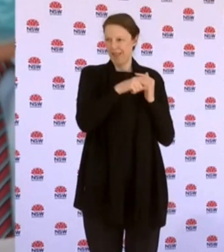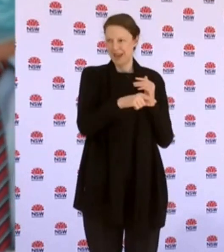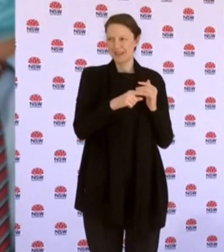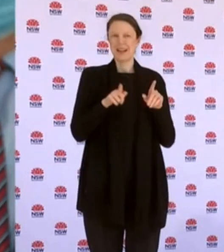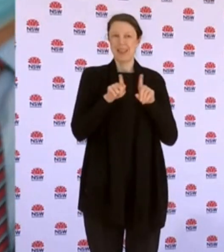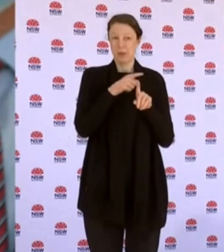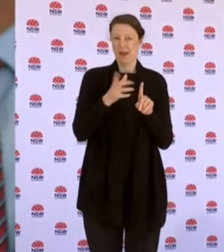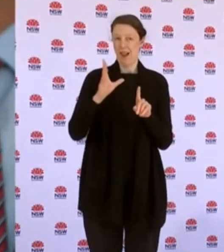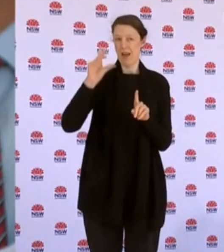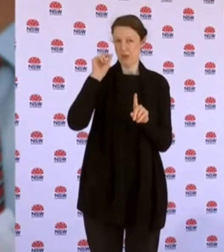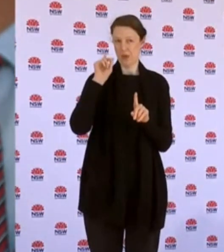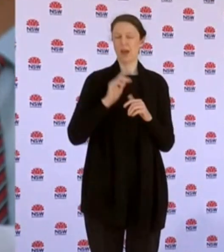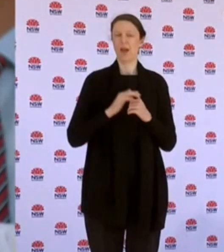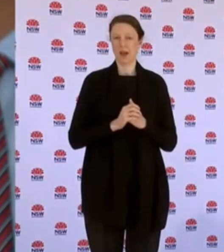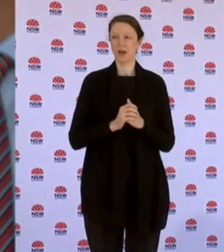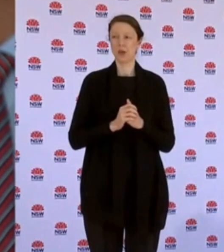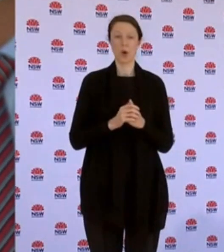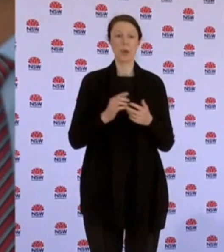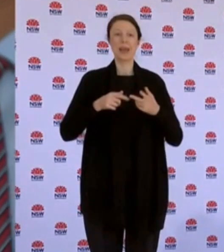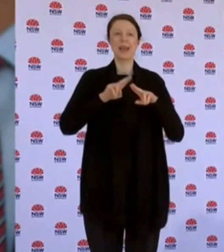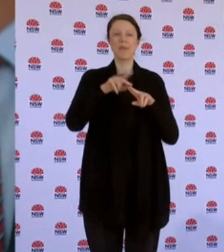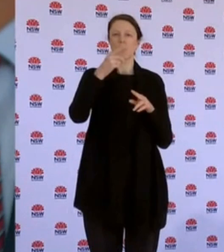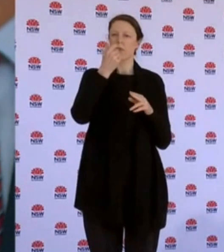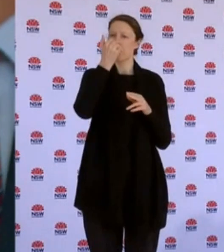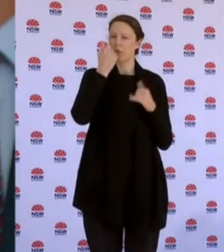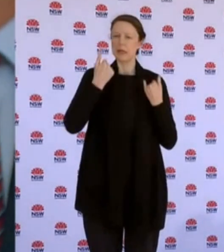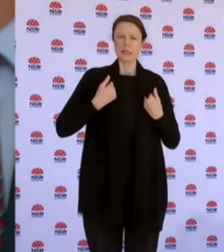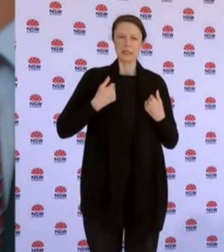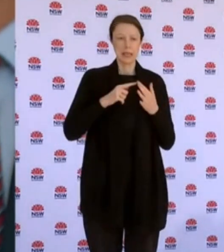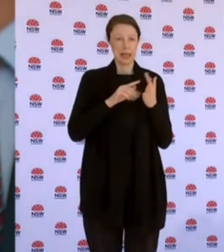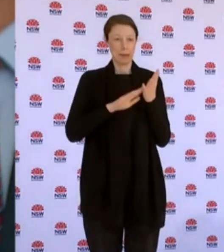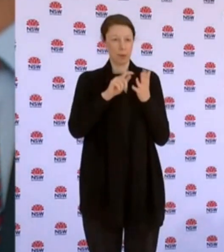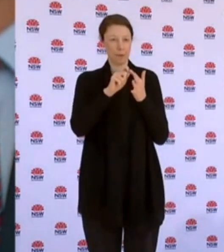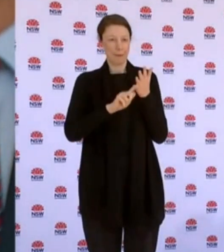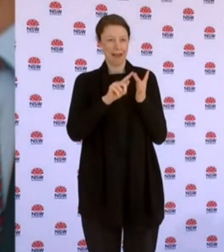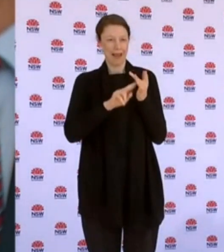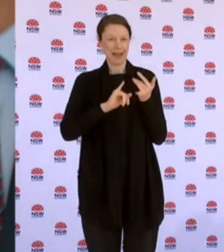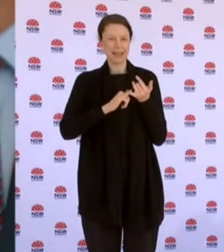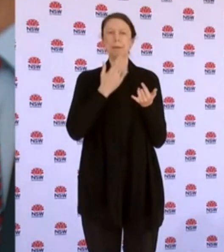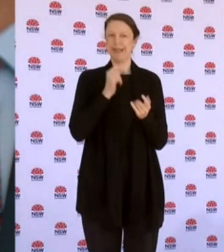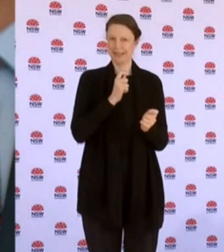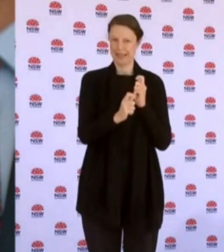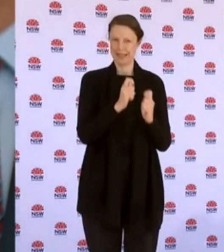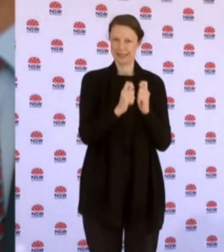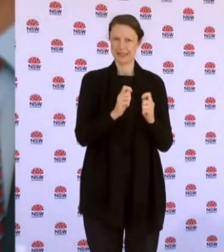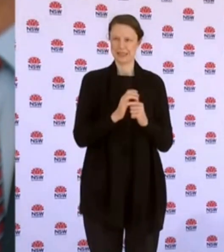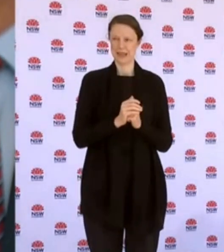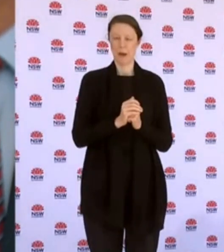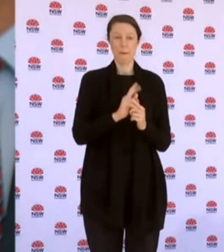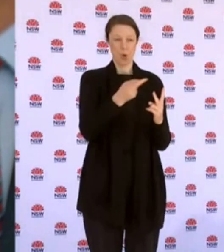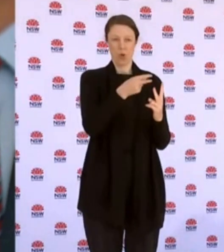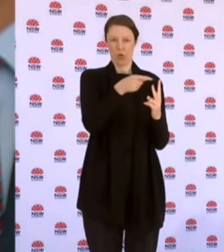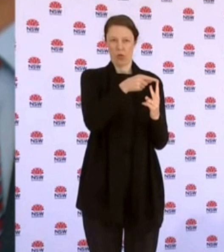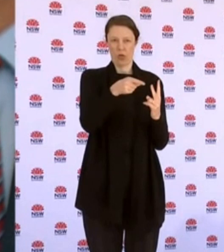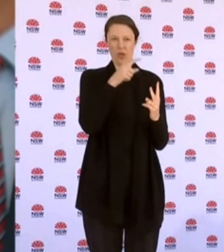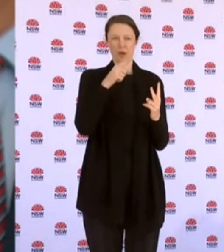get tested, even for the most minor of symptoms. And both cases had visited the Lennox Village Shopping Centre in